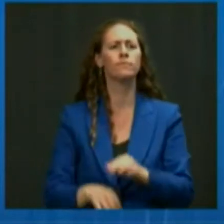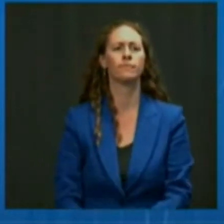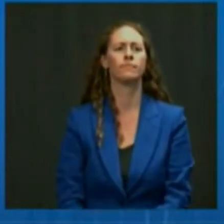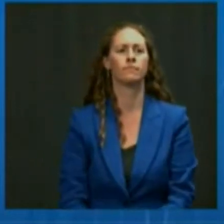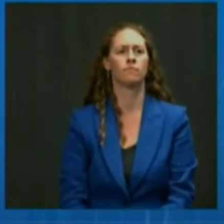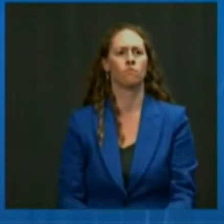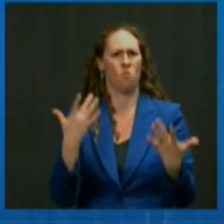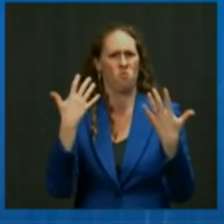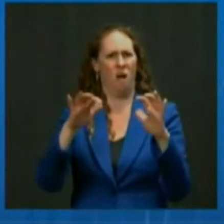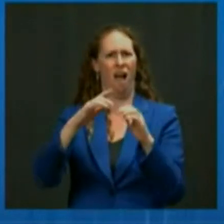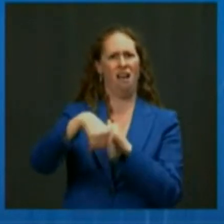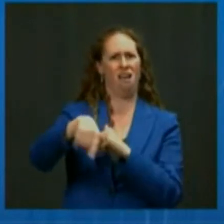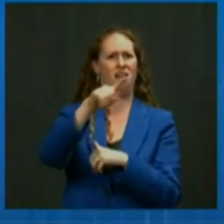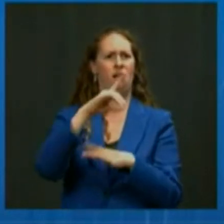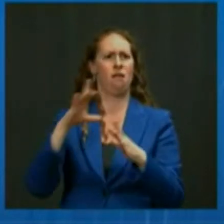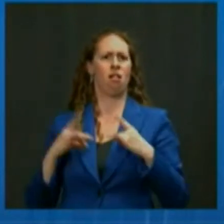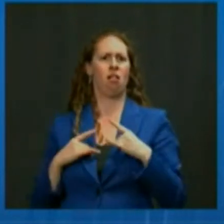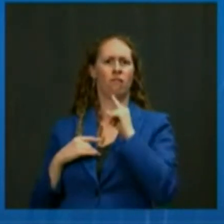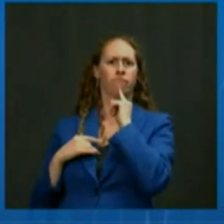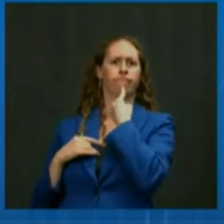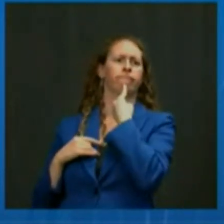protect the country and save the most lives.